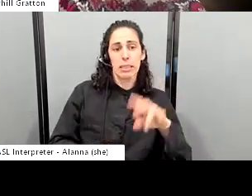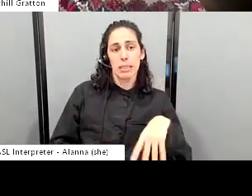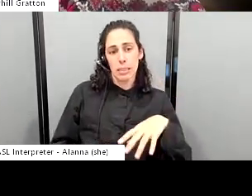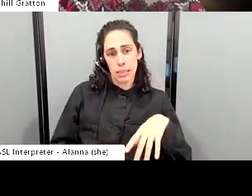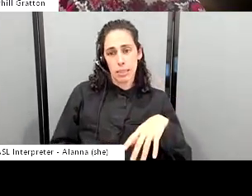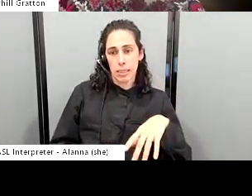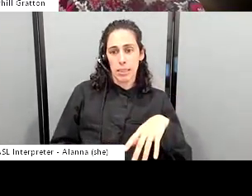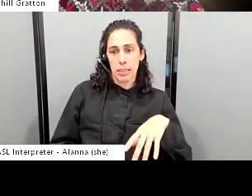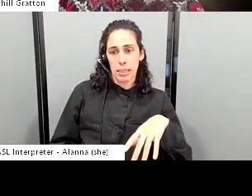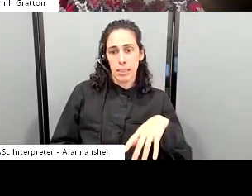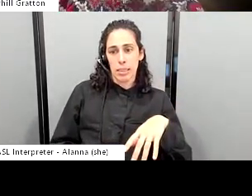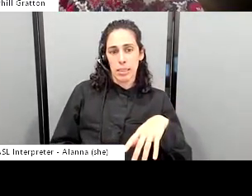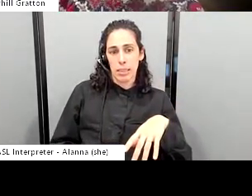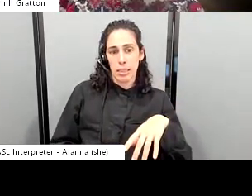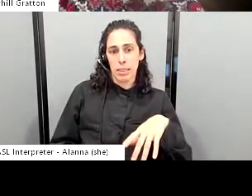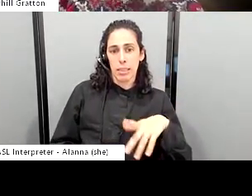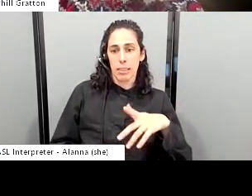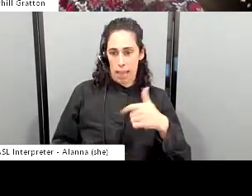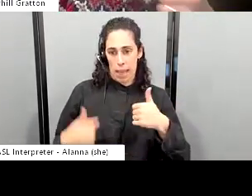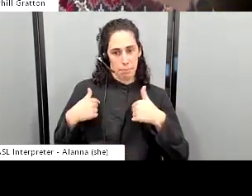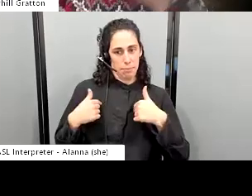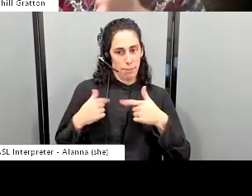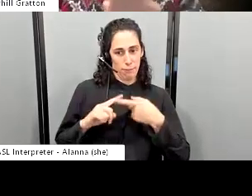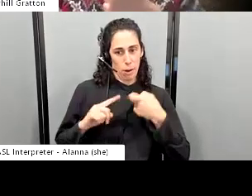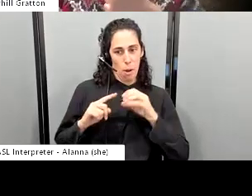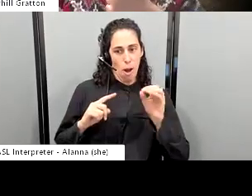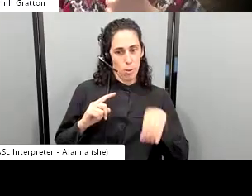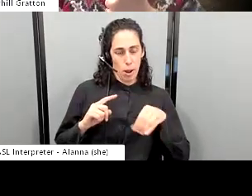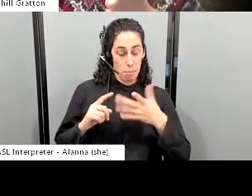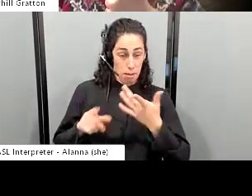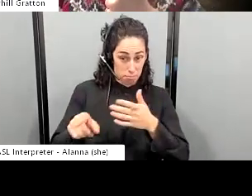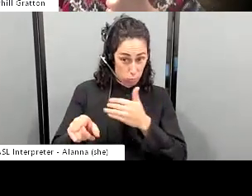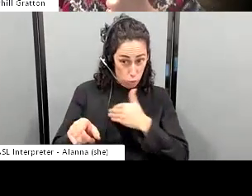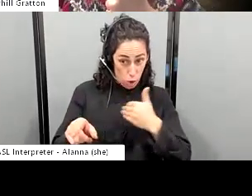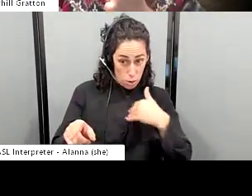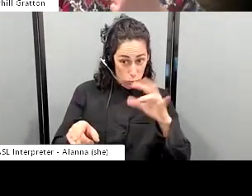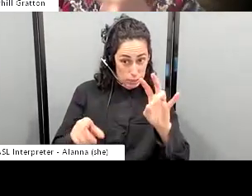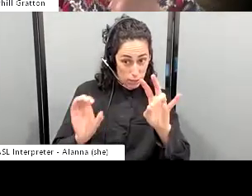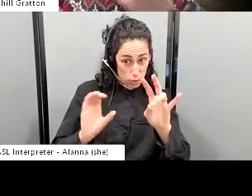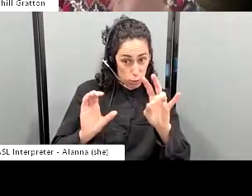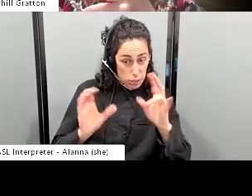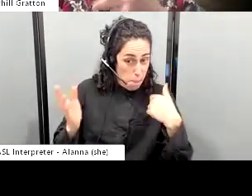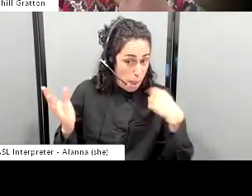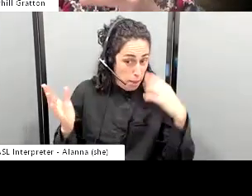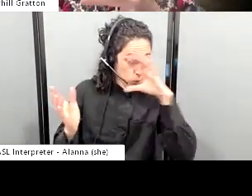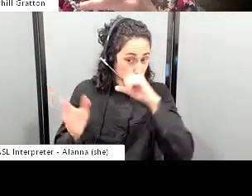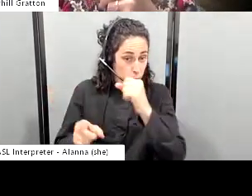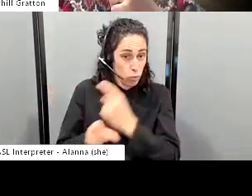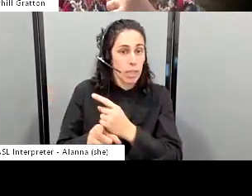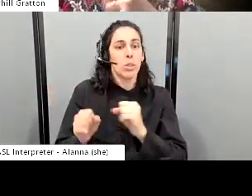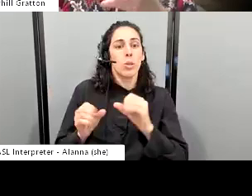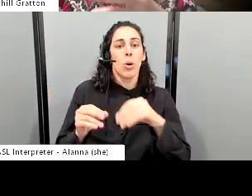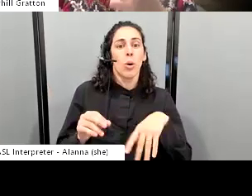about correct. And there's a fog advisory. So it says layers are key. So base layer, mid layer, outer